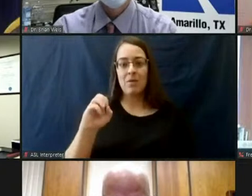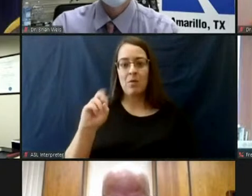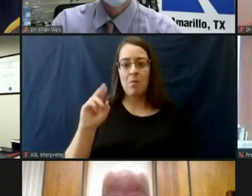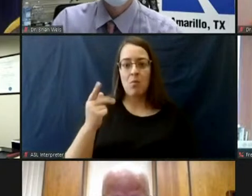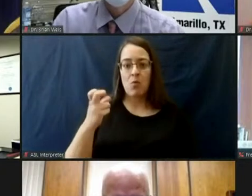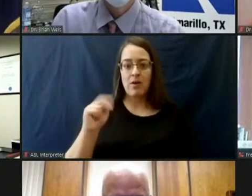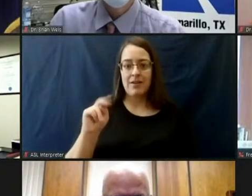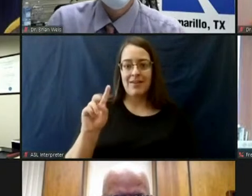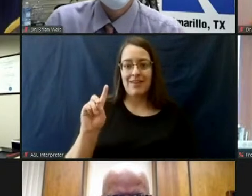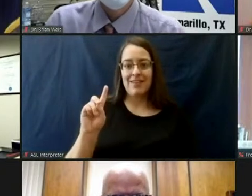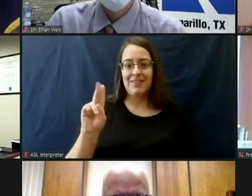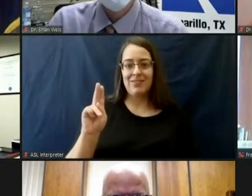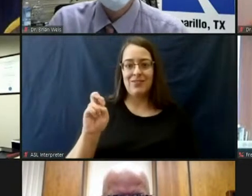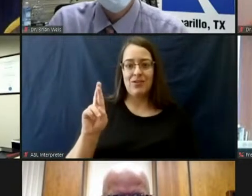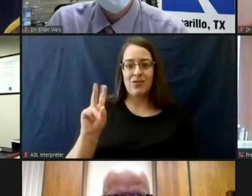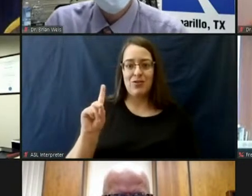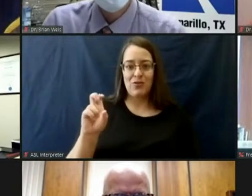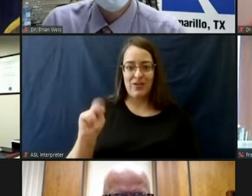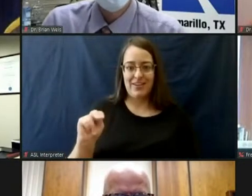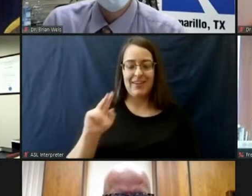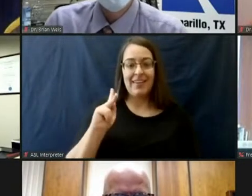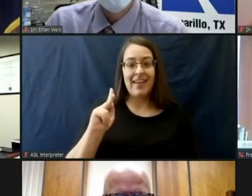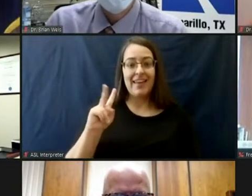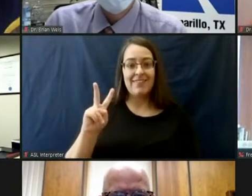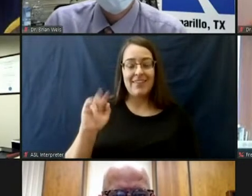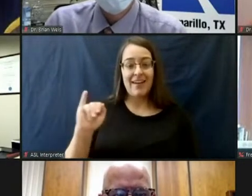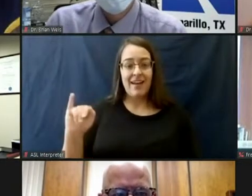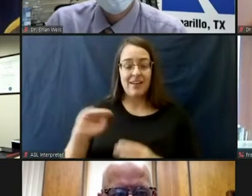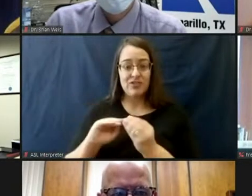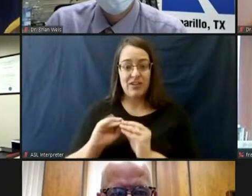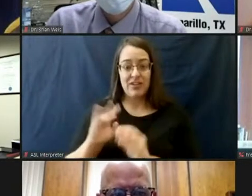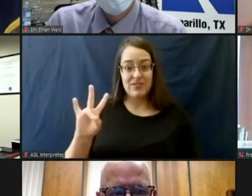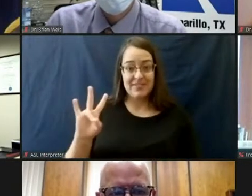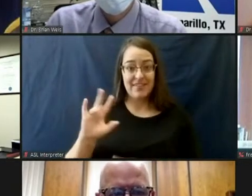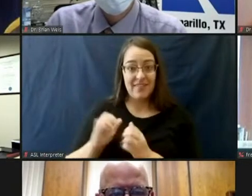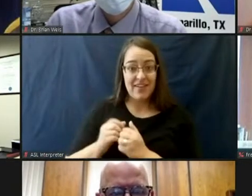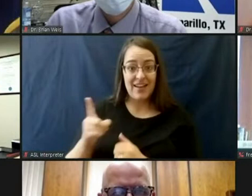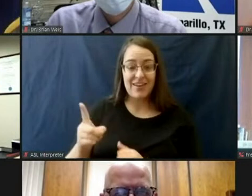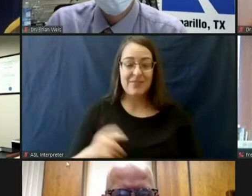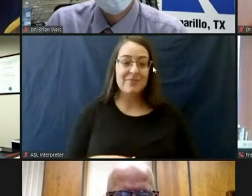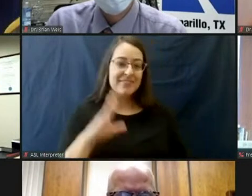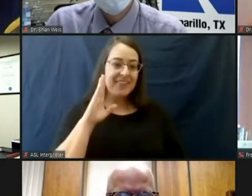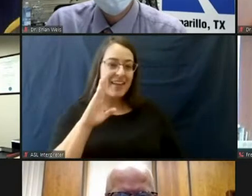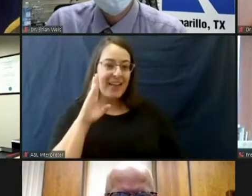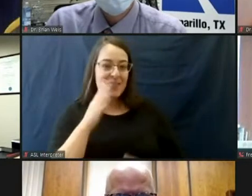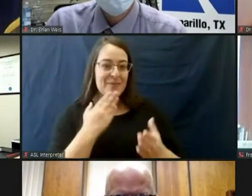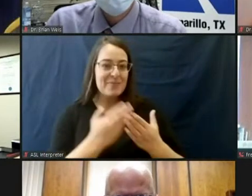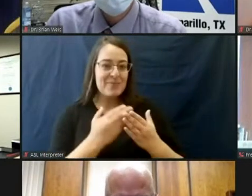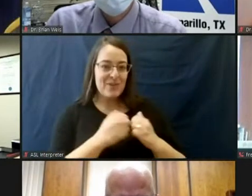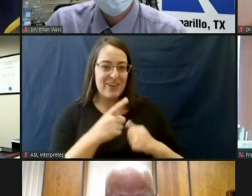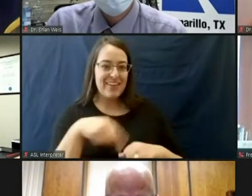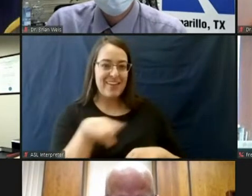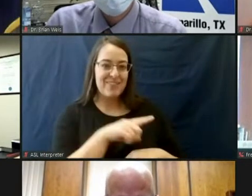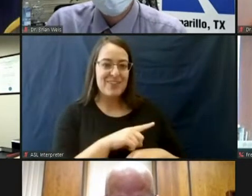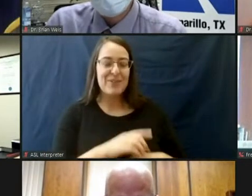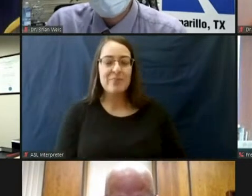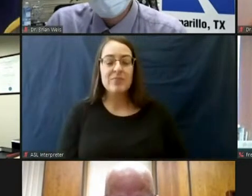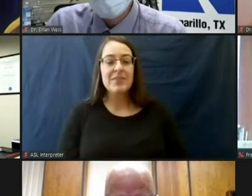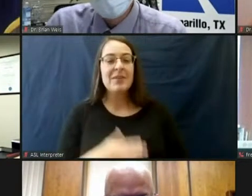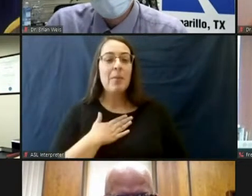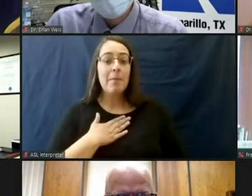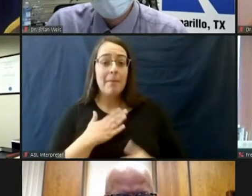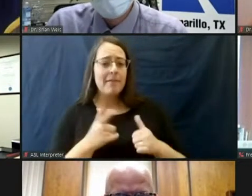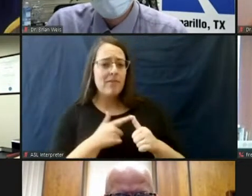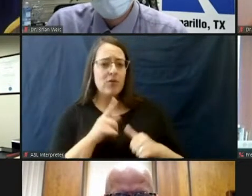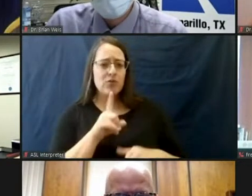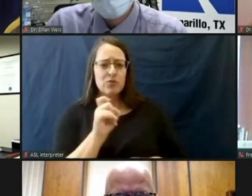of KVII Channel 7. Morgan, how are you? Hello, I'm good. How are you? Good, thanks. So my first